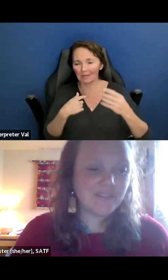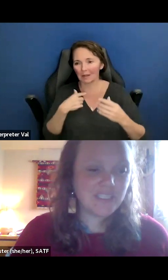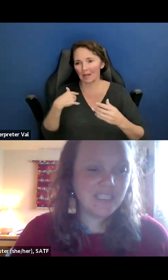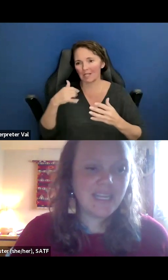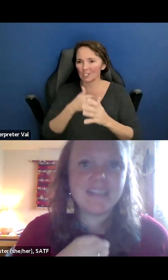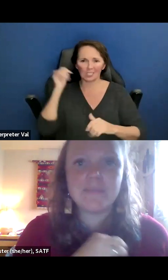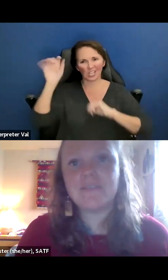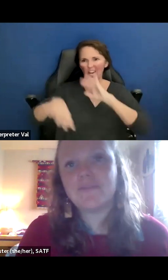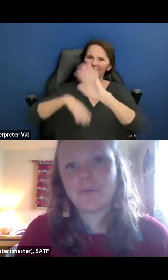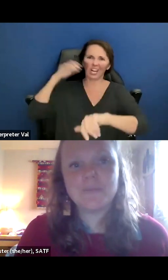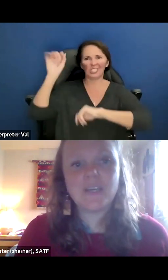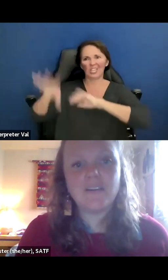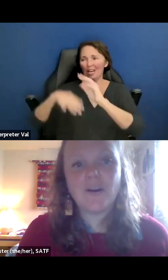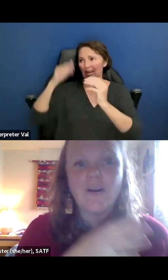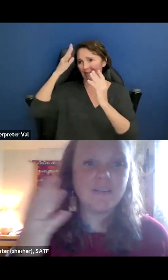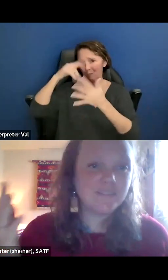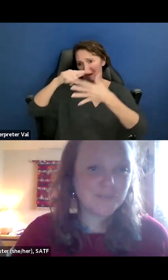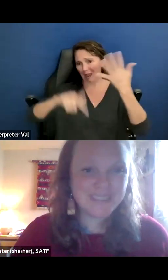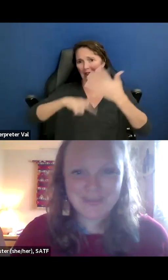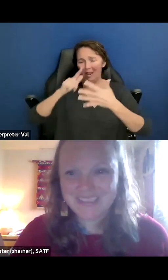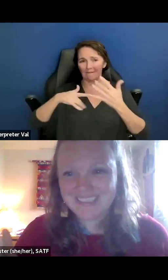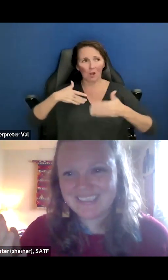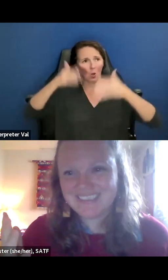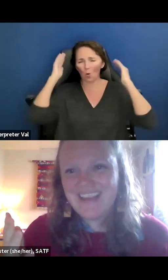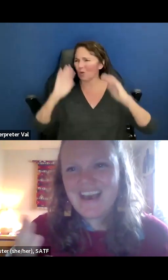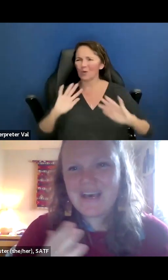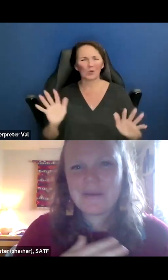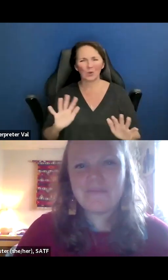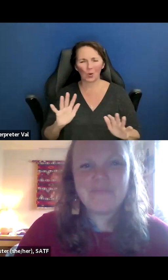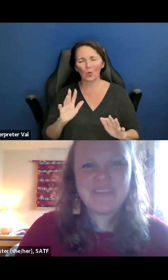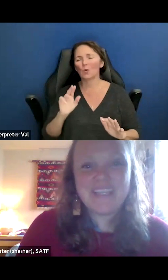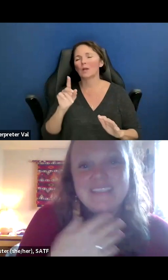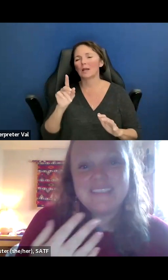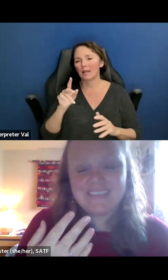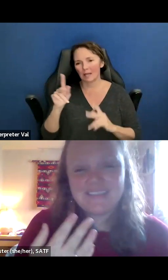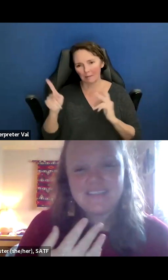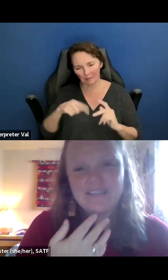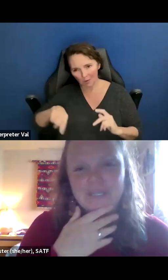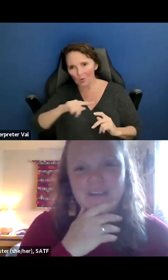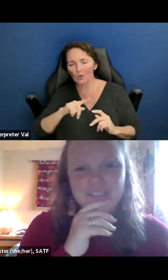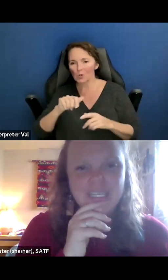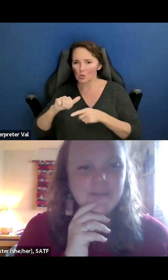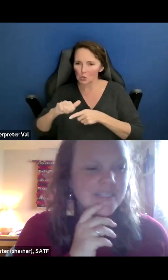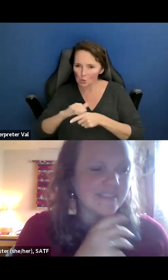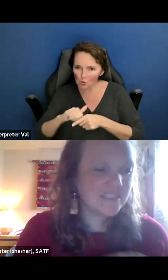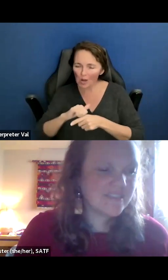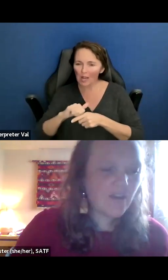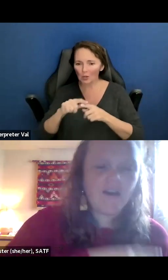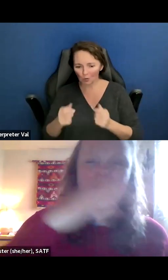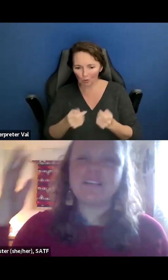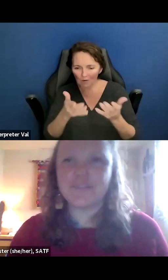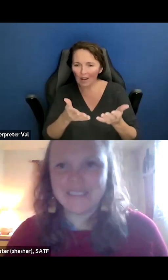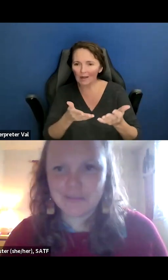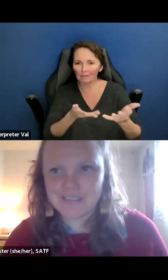crisis intervention and to be informed of all of the resources that exist to assist their recovery. And I realize that I just